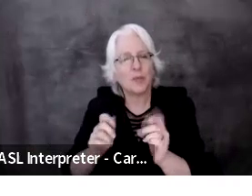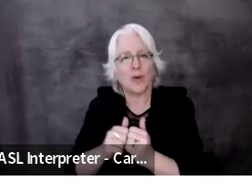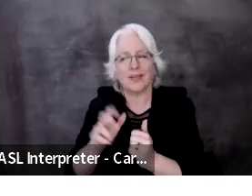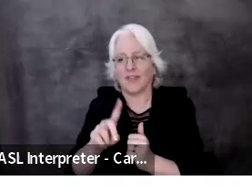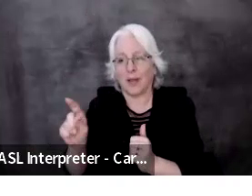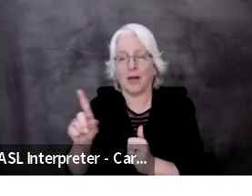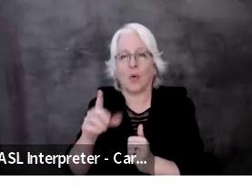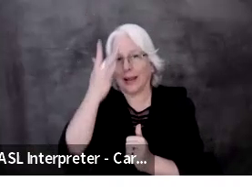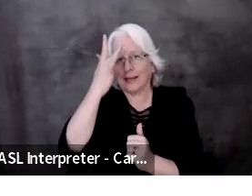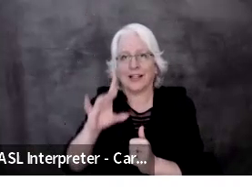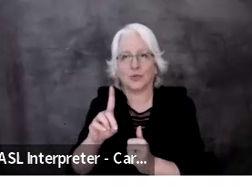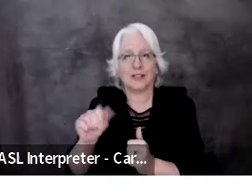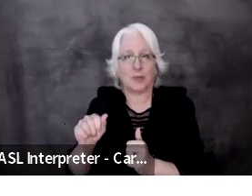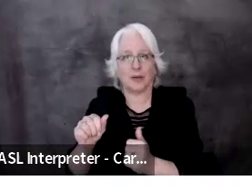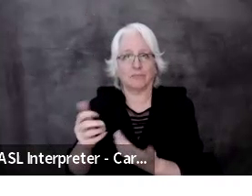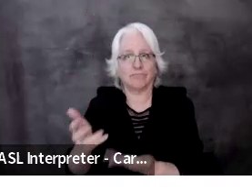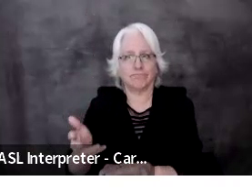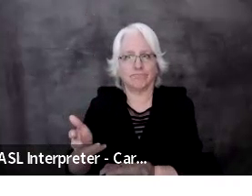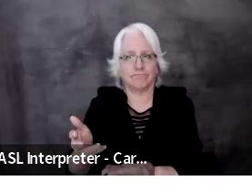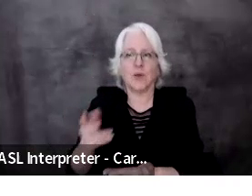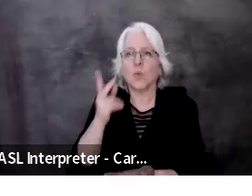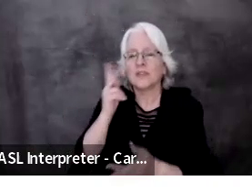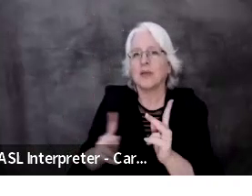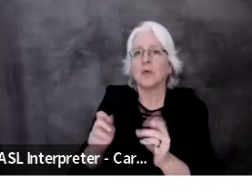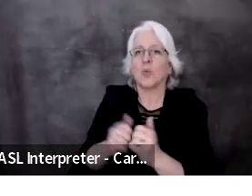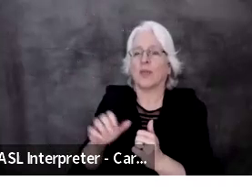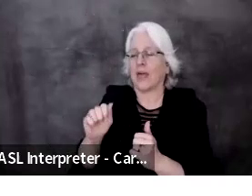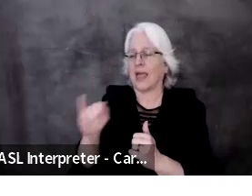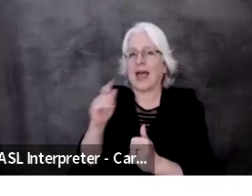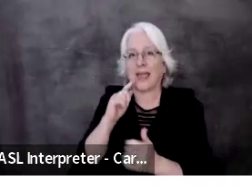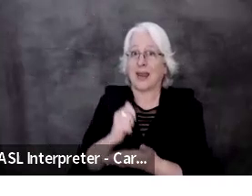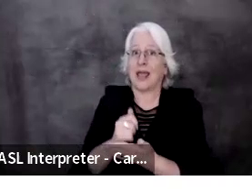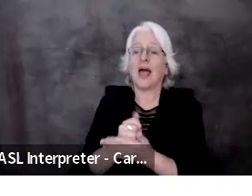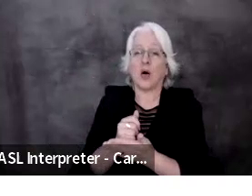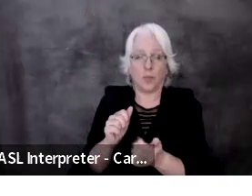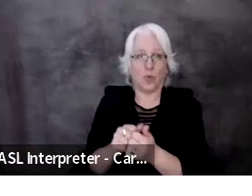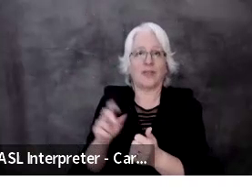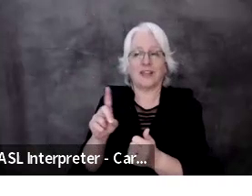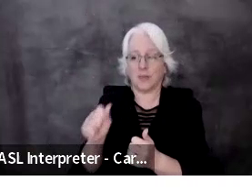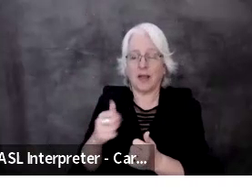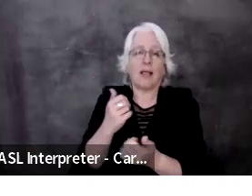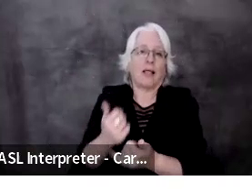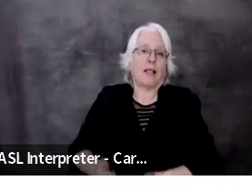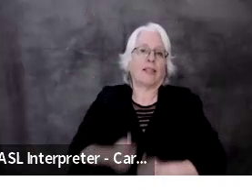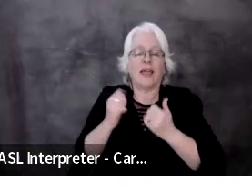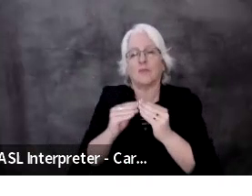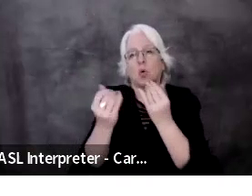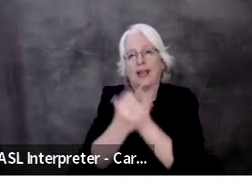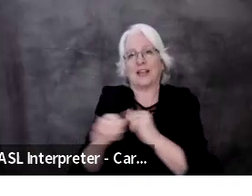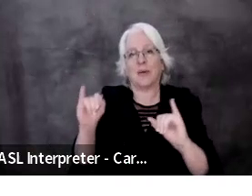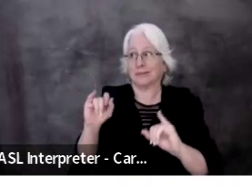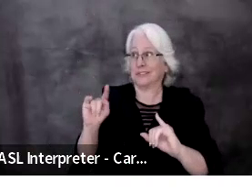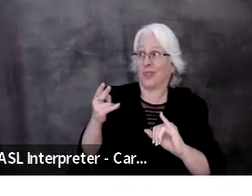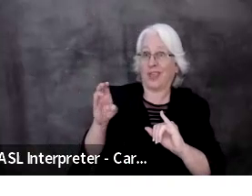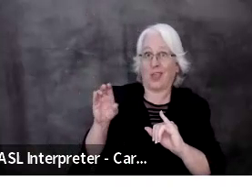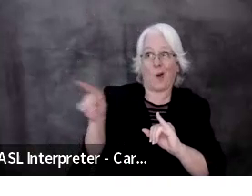that advancements in technology help people with intellectual and developmental disabilities live more independently, as Theo said,